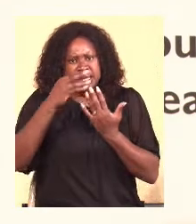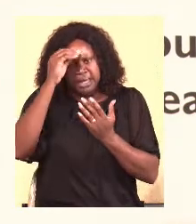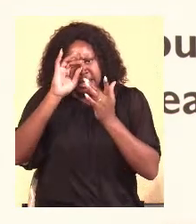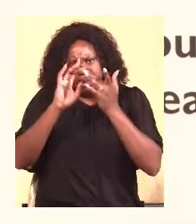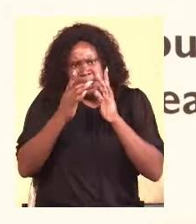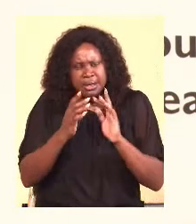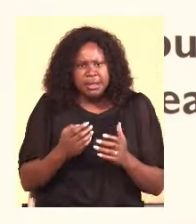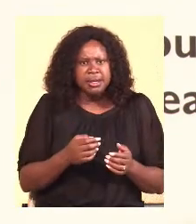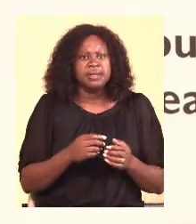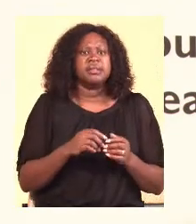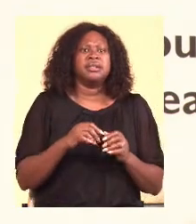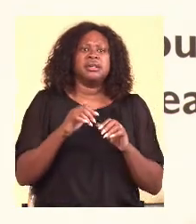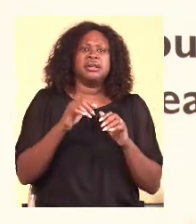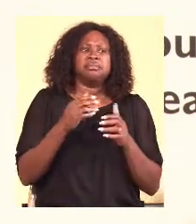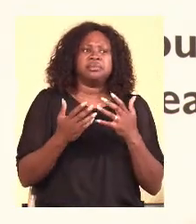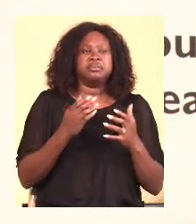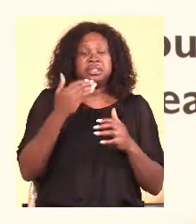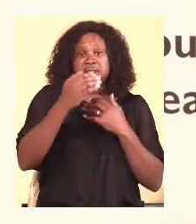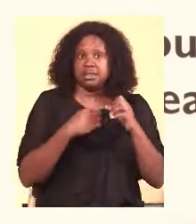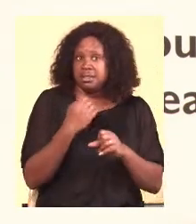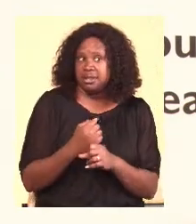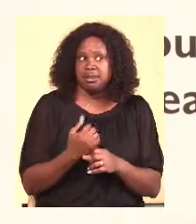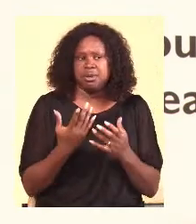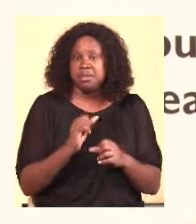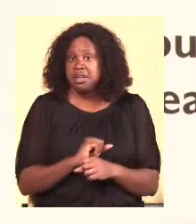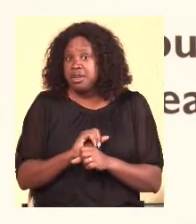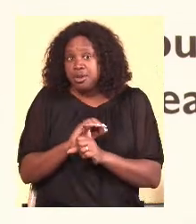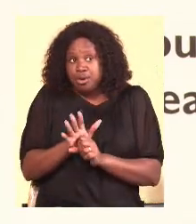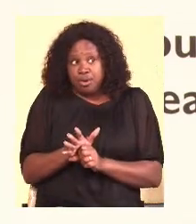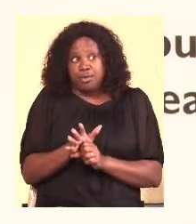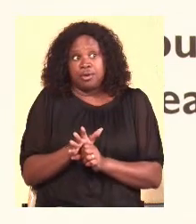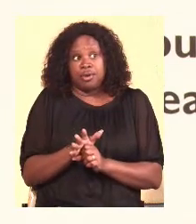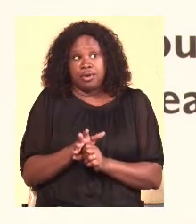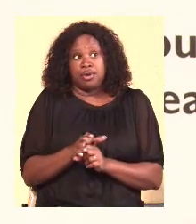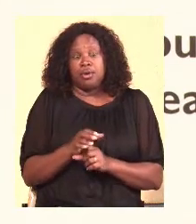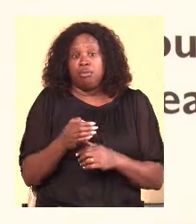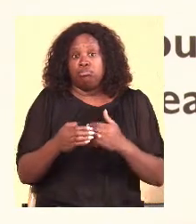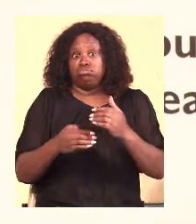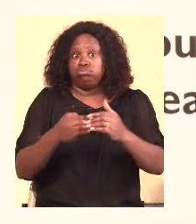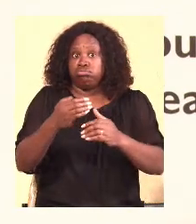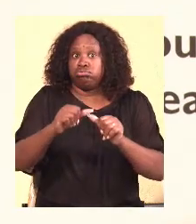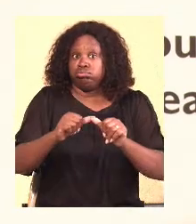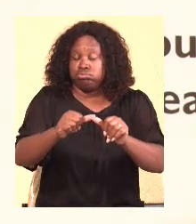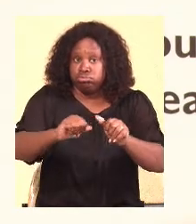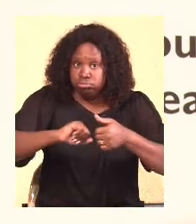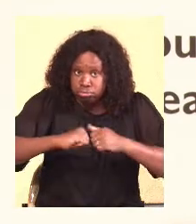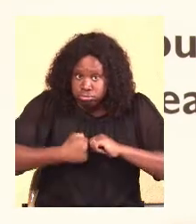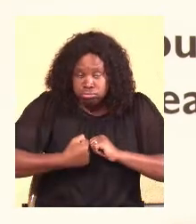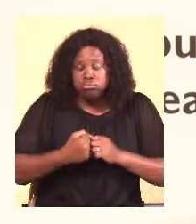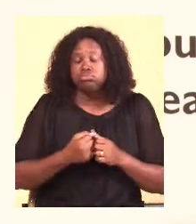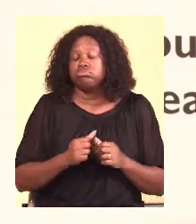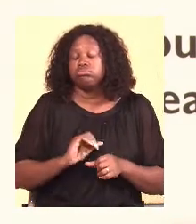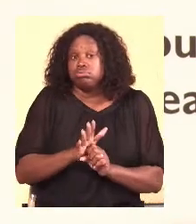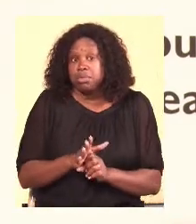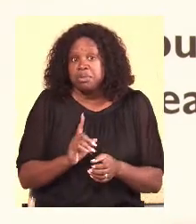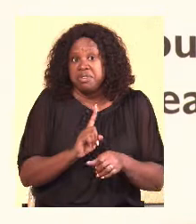the possibility even come next year, should COVID be a protracted challenge, will we be able to have